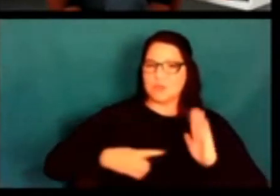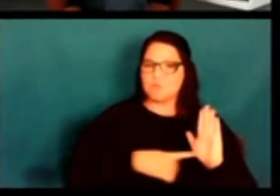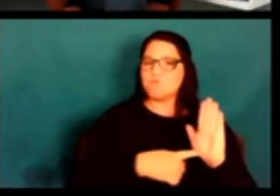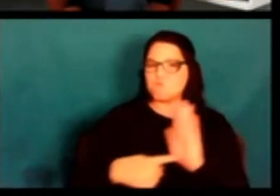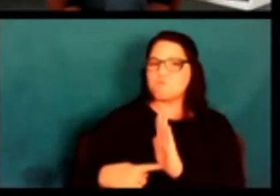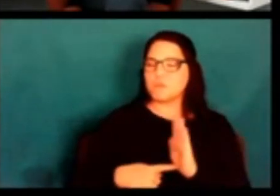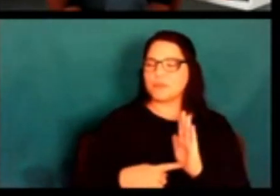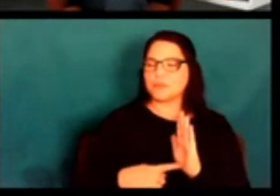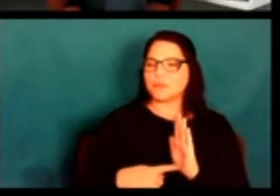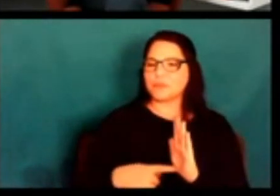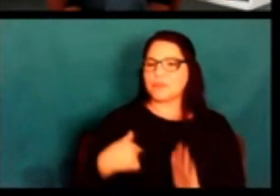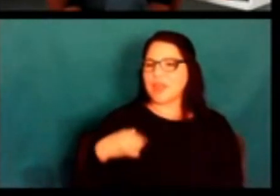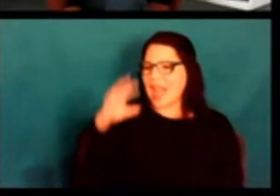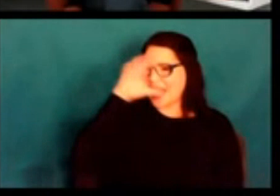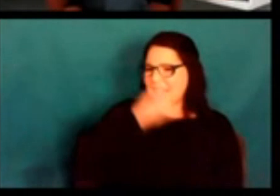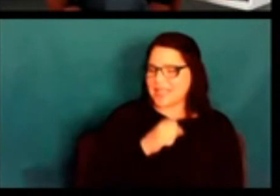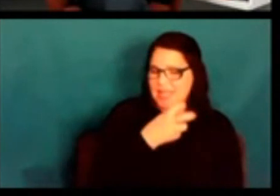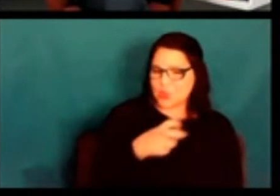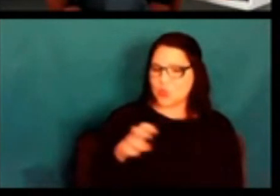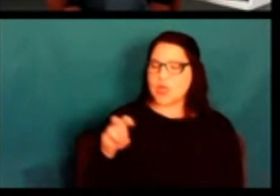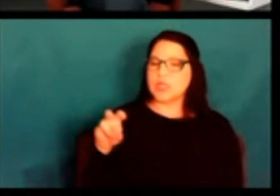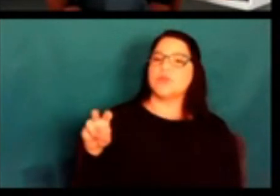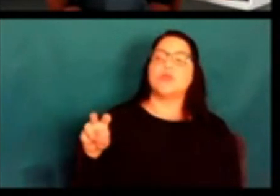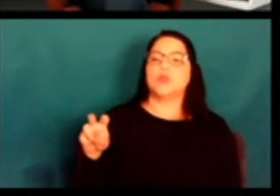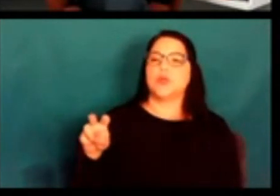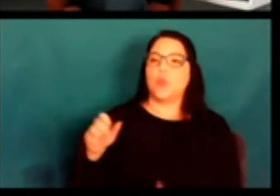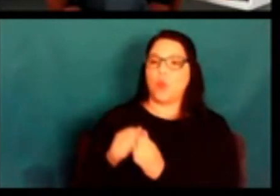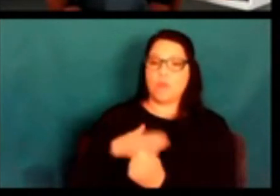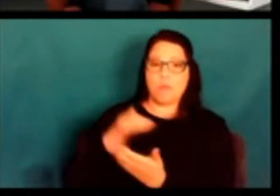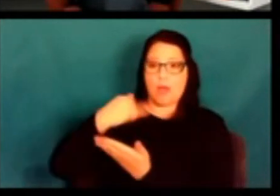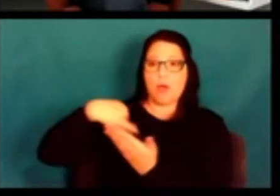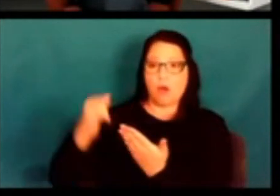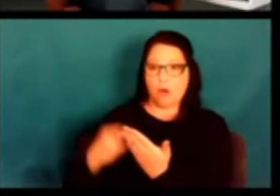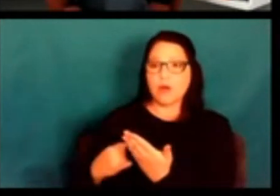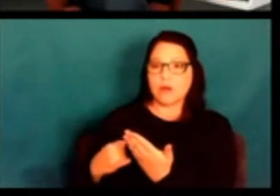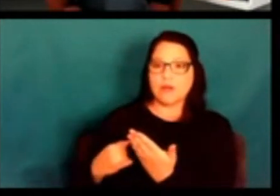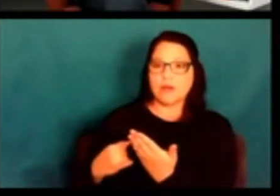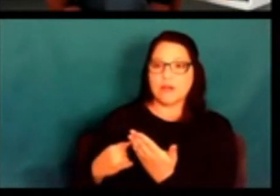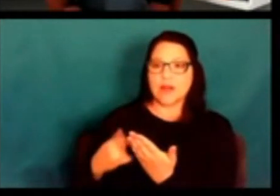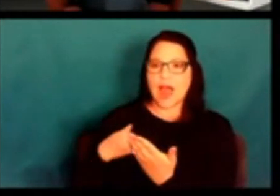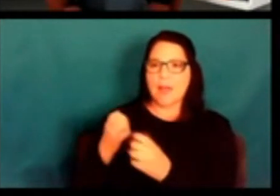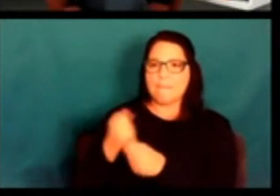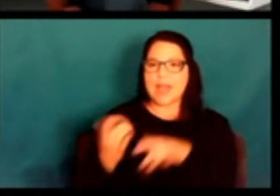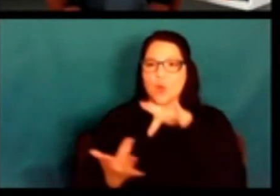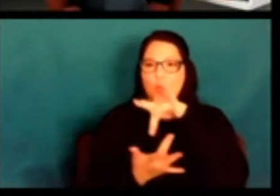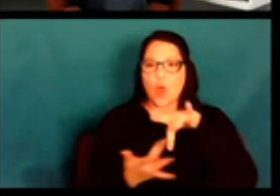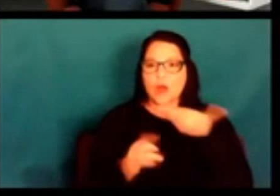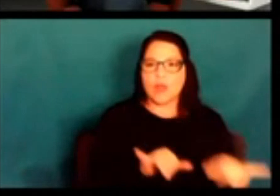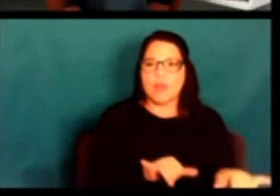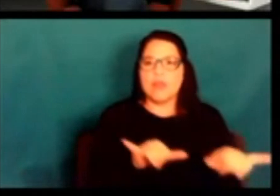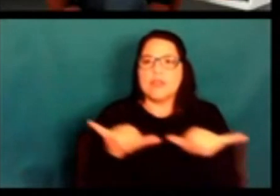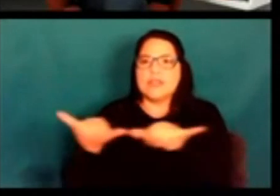and I guess that transferred into the art, because the way I make records is the same